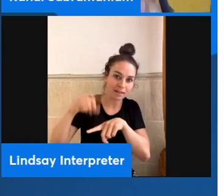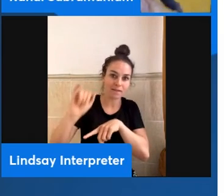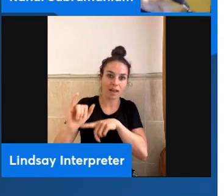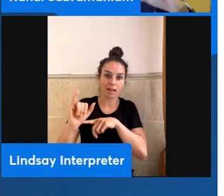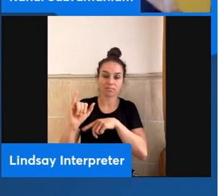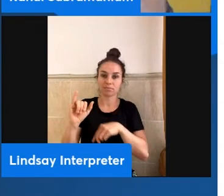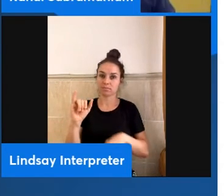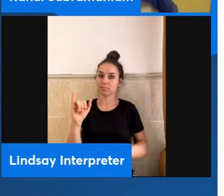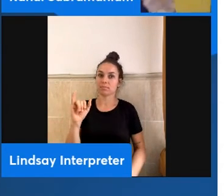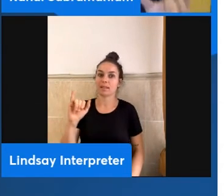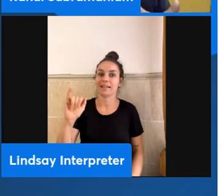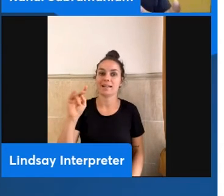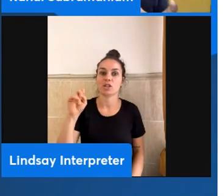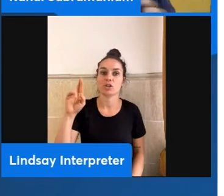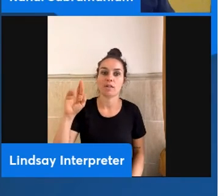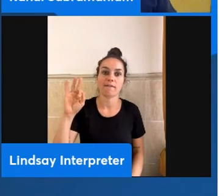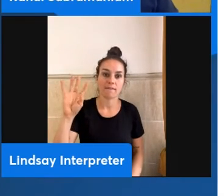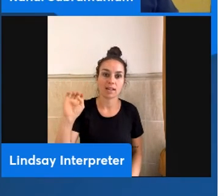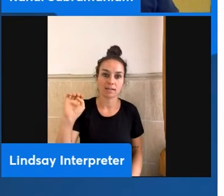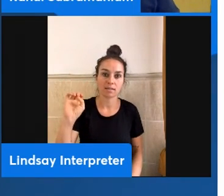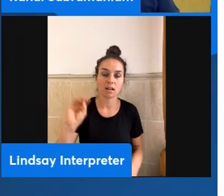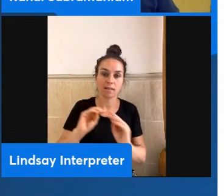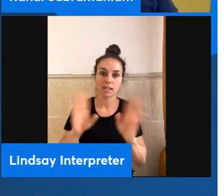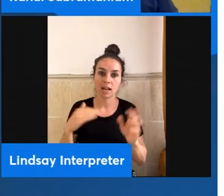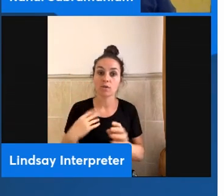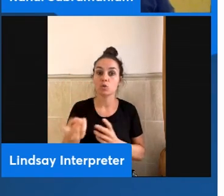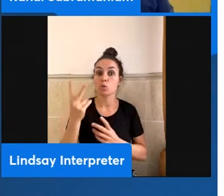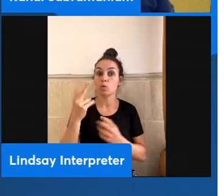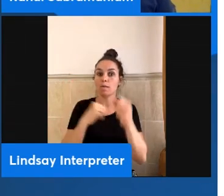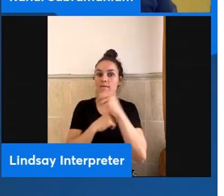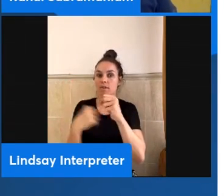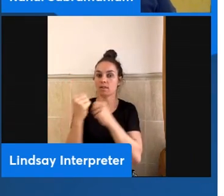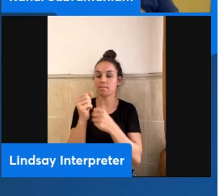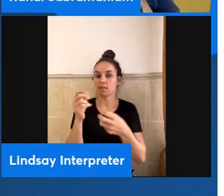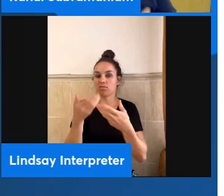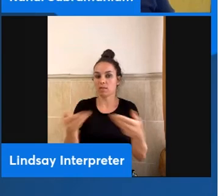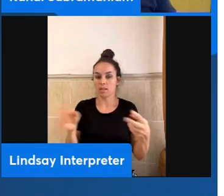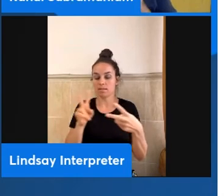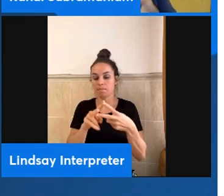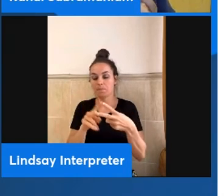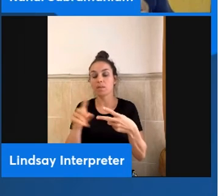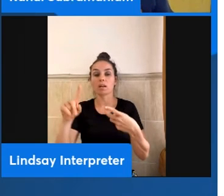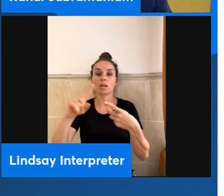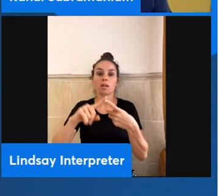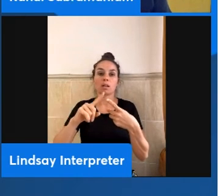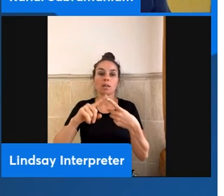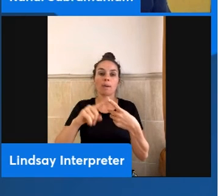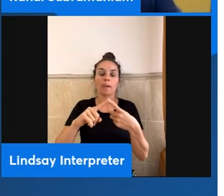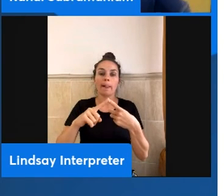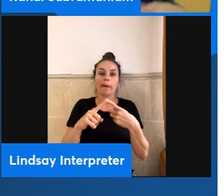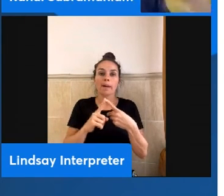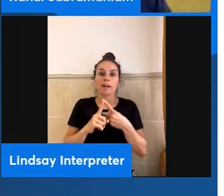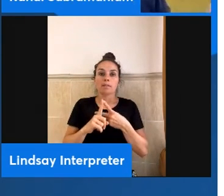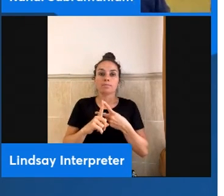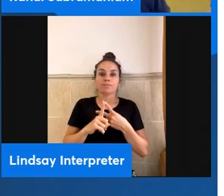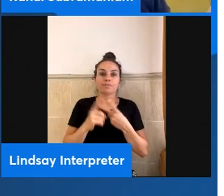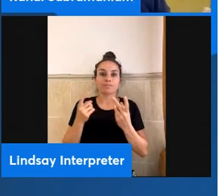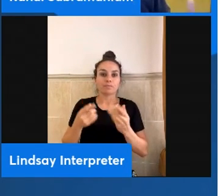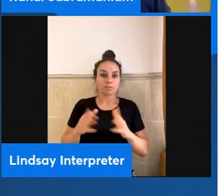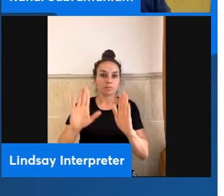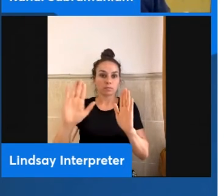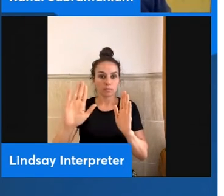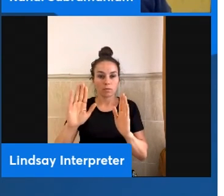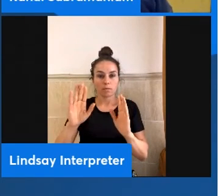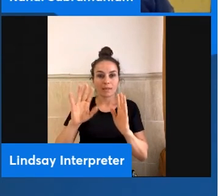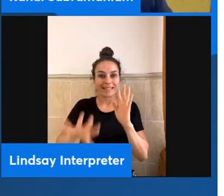two fundamental advantages. Number one is that it allows you to discover customers